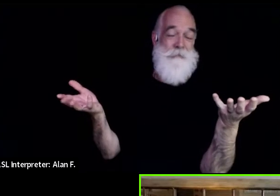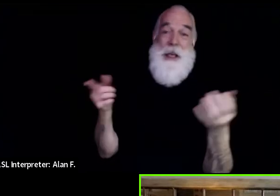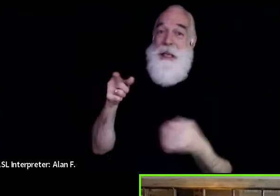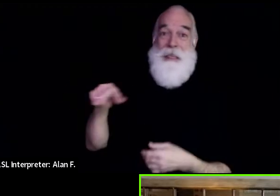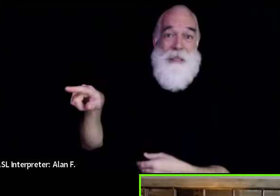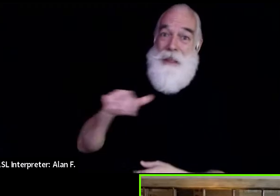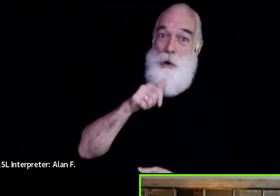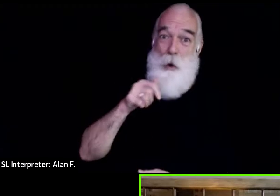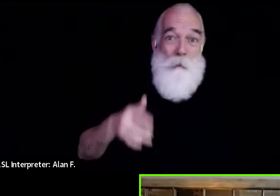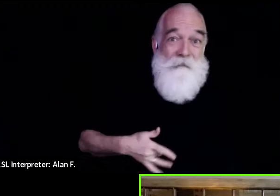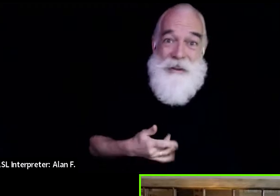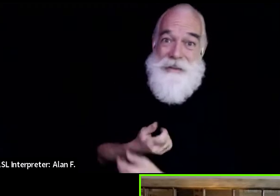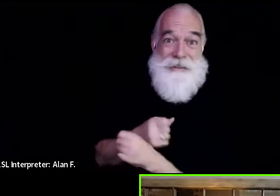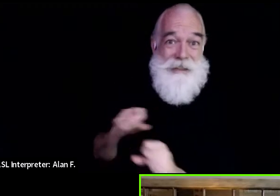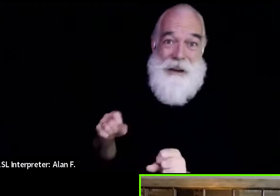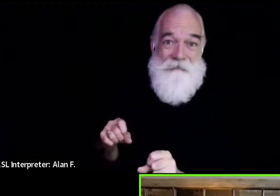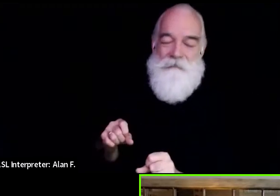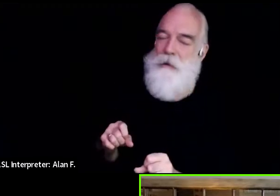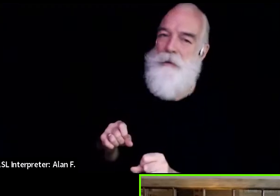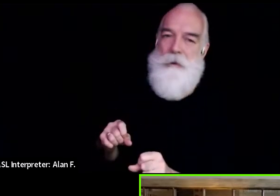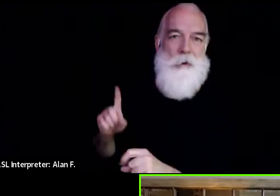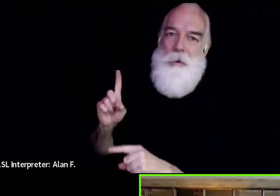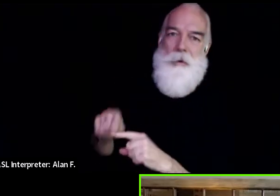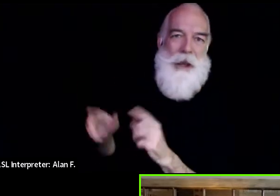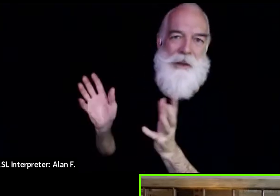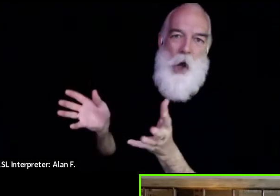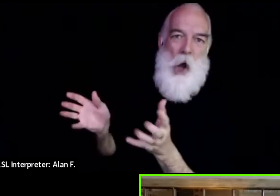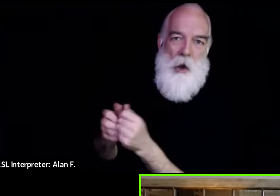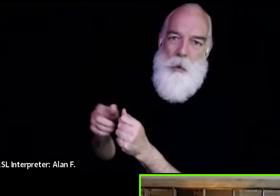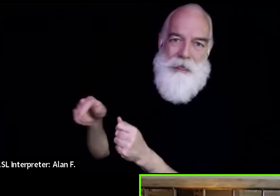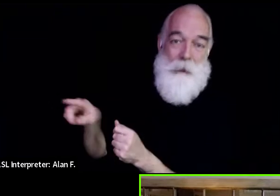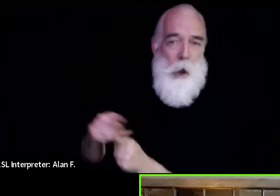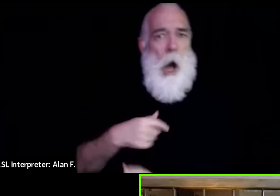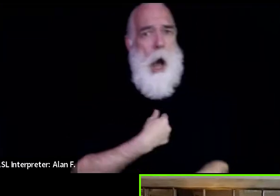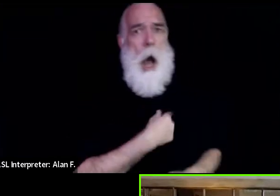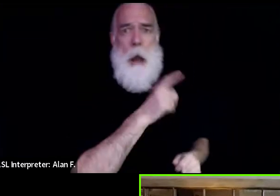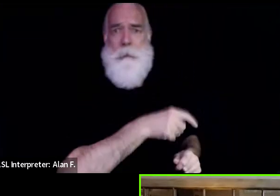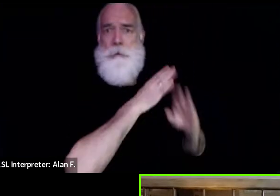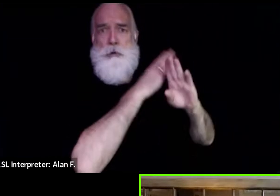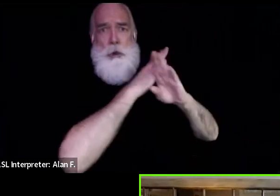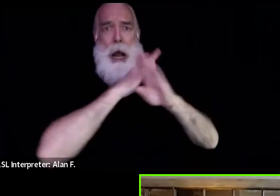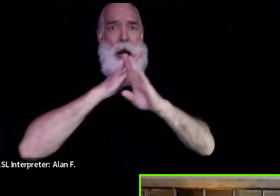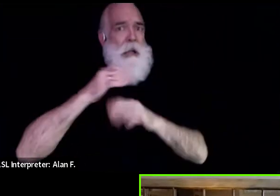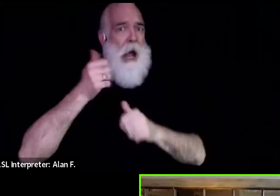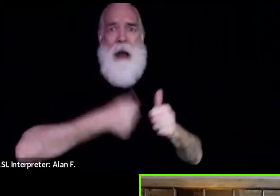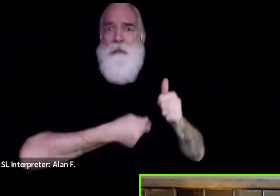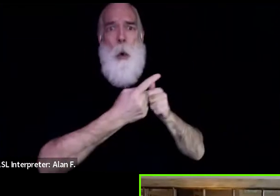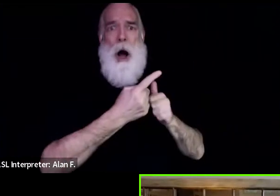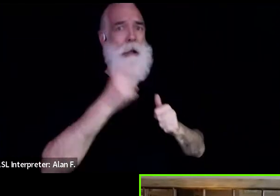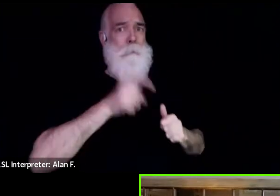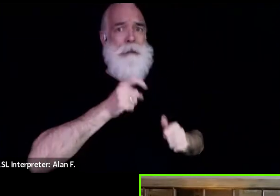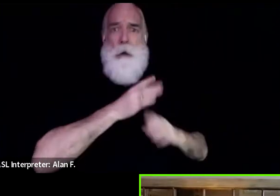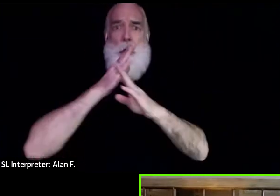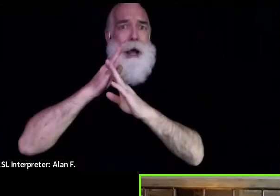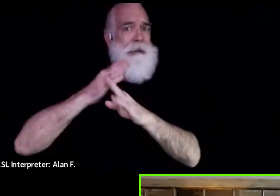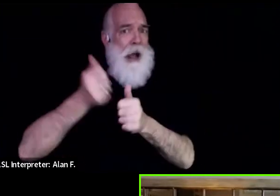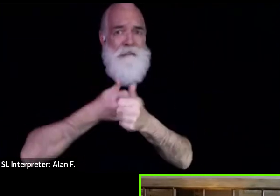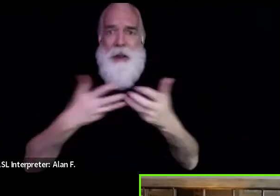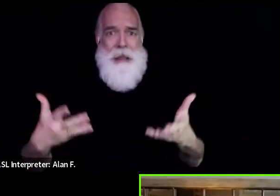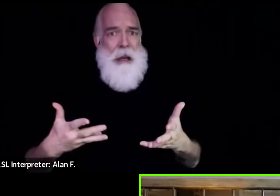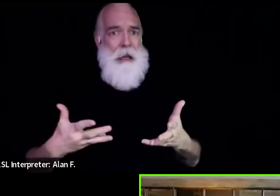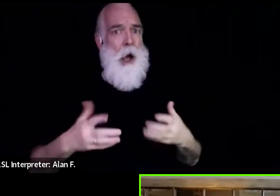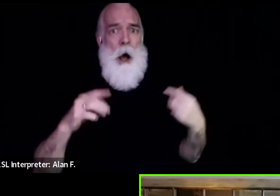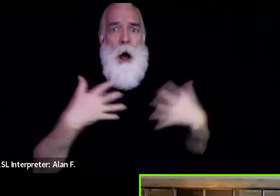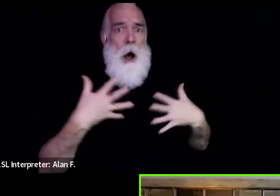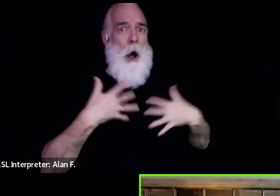And we believe that we have to protect ourselves from everything and everyone that can do us harm. And it's very easy and it's